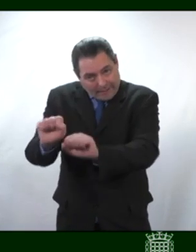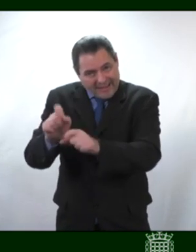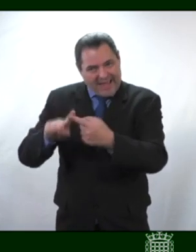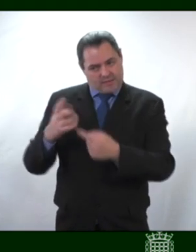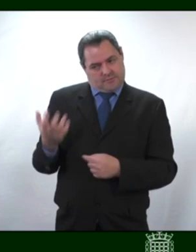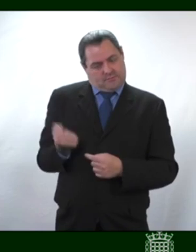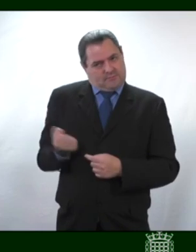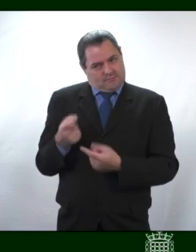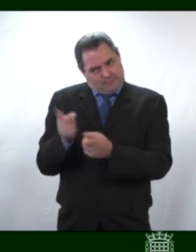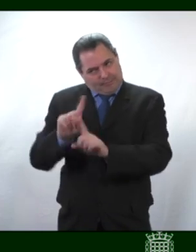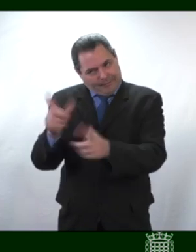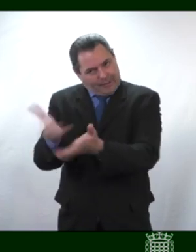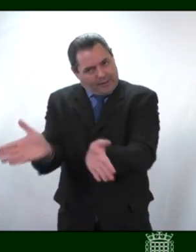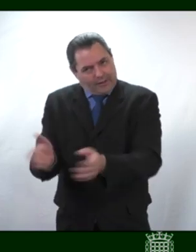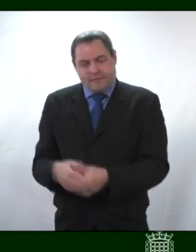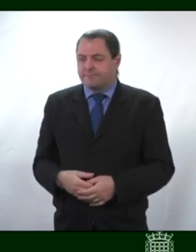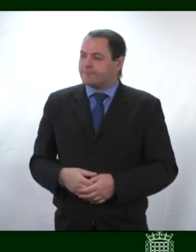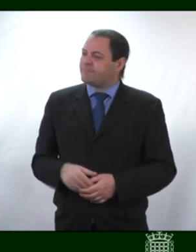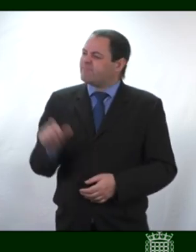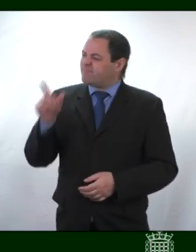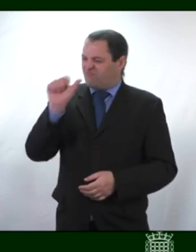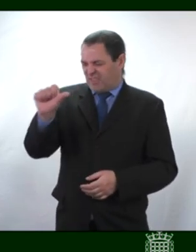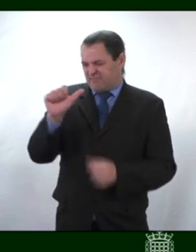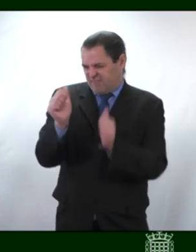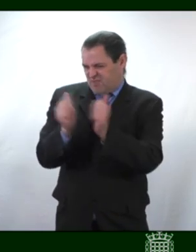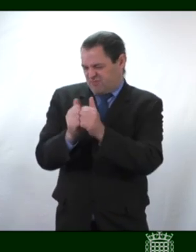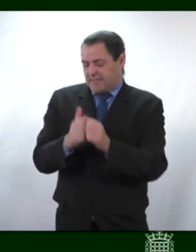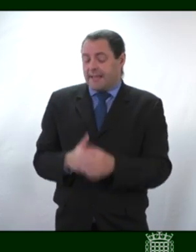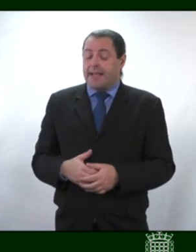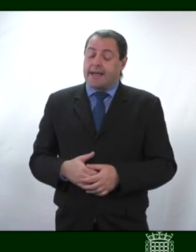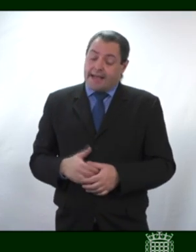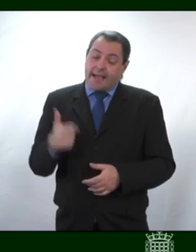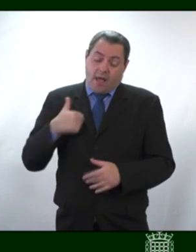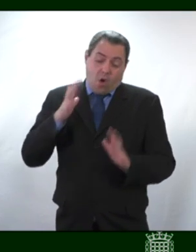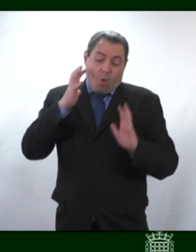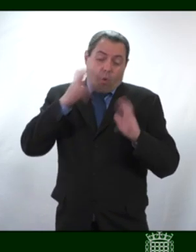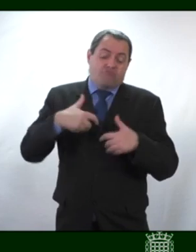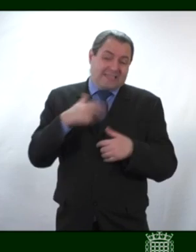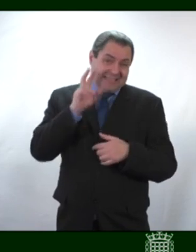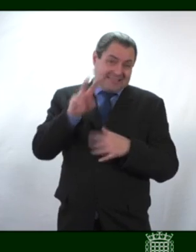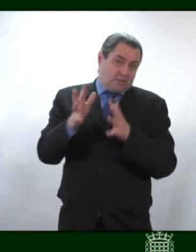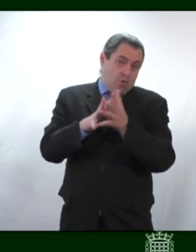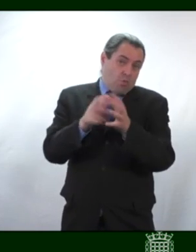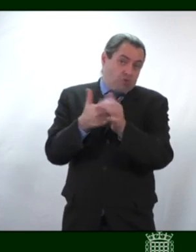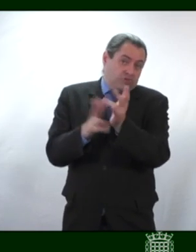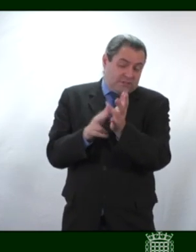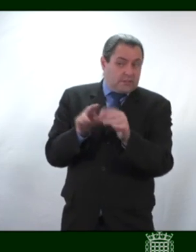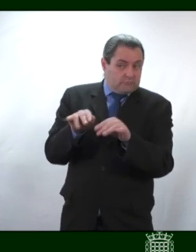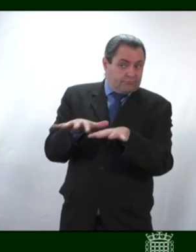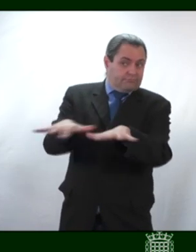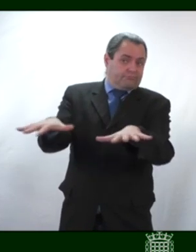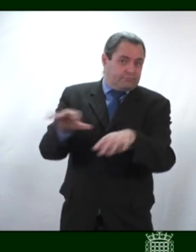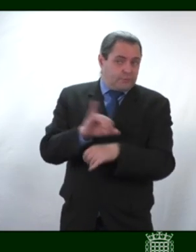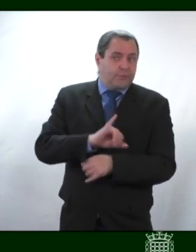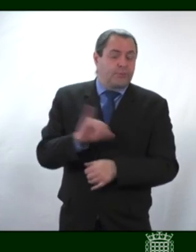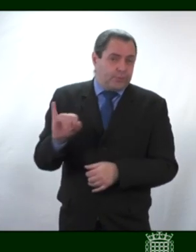I absolutely agree with the approach my honourable friends set out. I am worried about the number of cases in Warrington. I'm worried about the